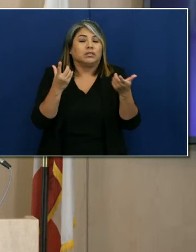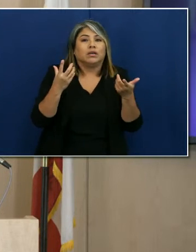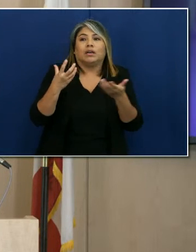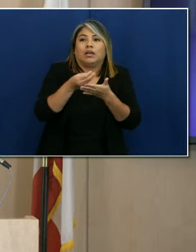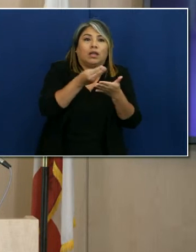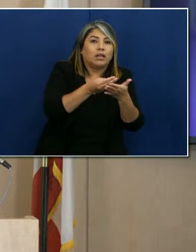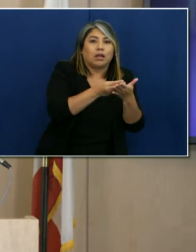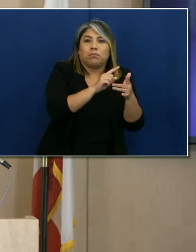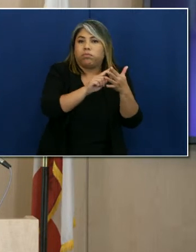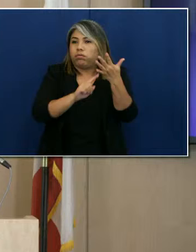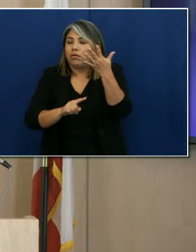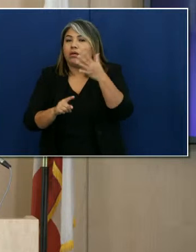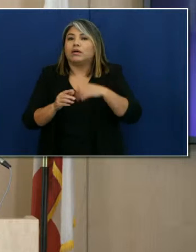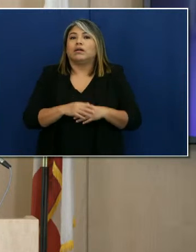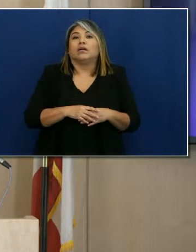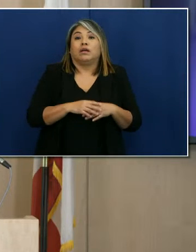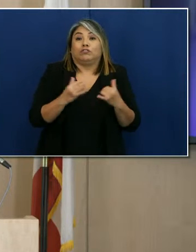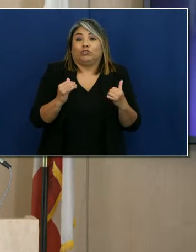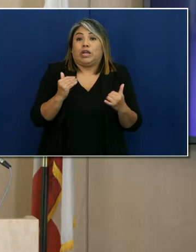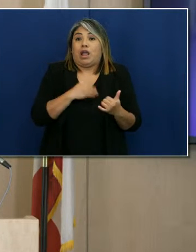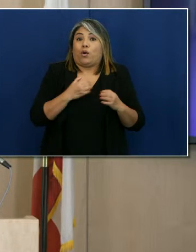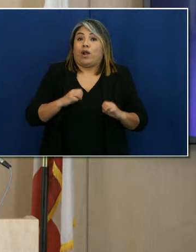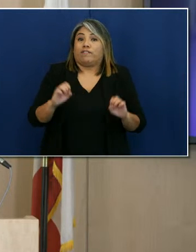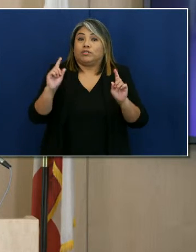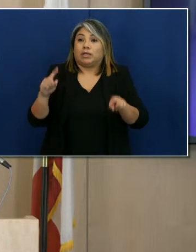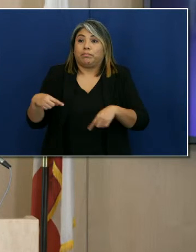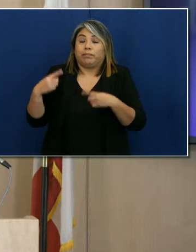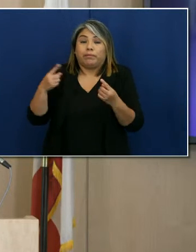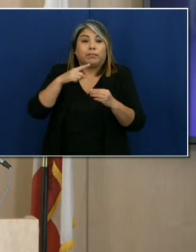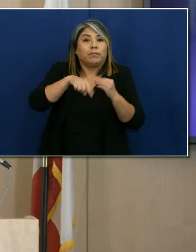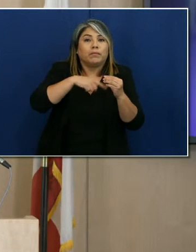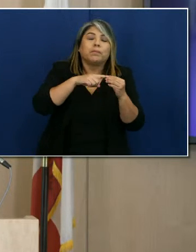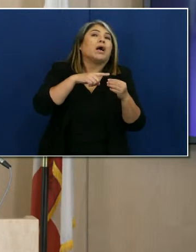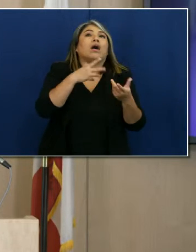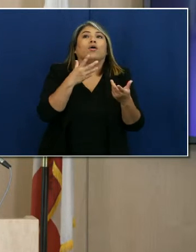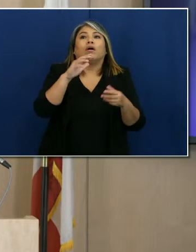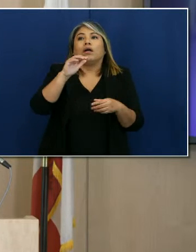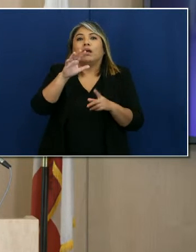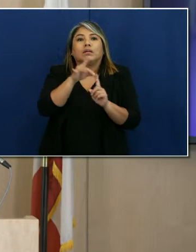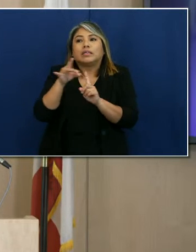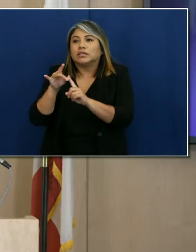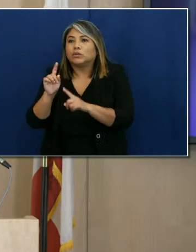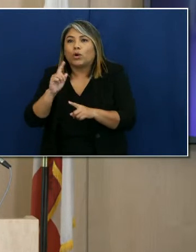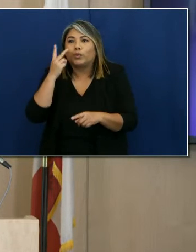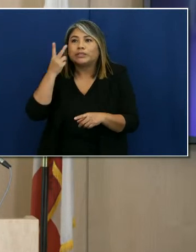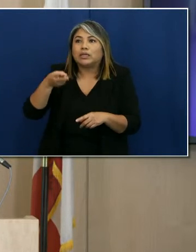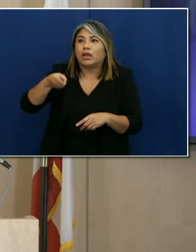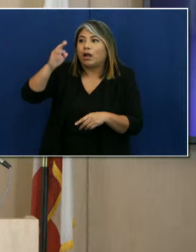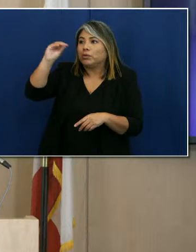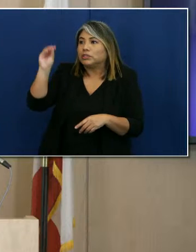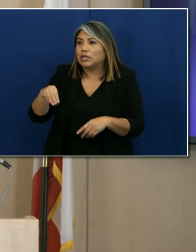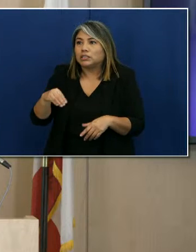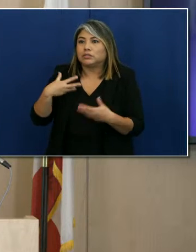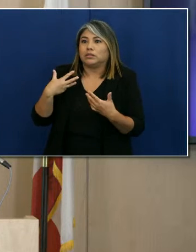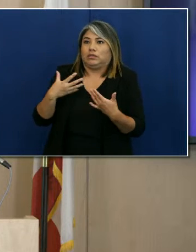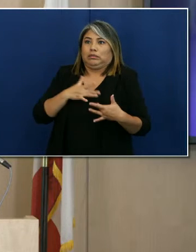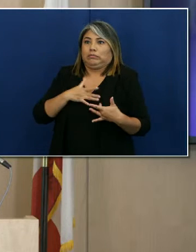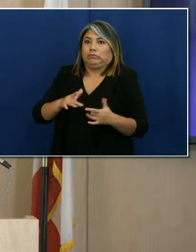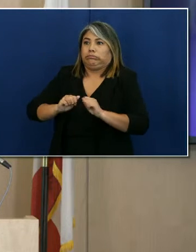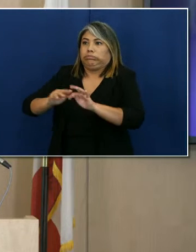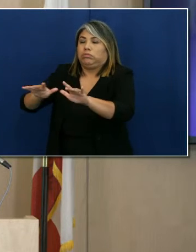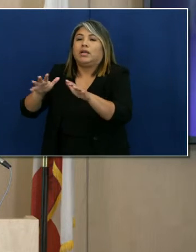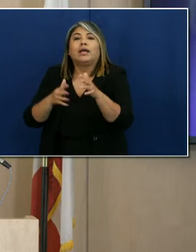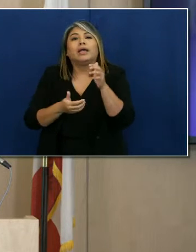factors. To date, a lot of our efforts have been around cases and where we've seen the higher prevalence and higher percentage of cases. In